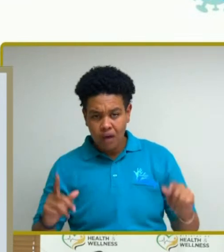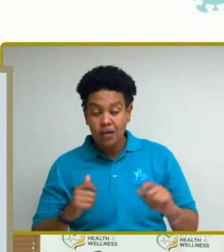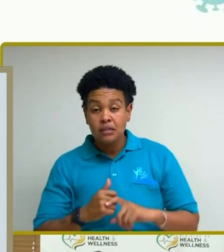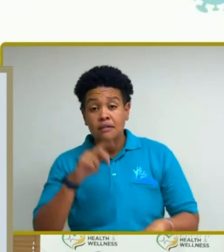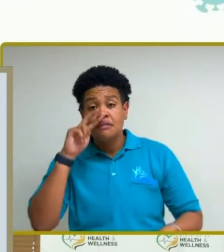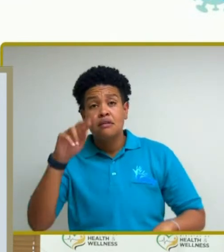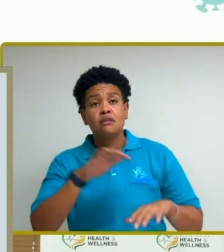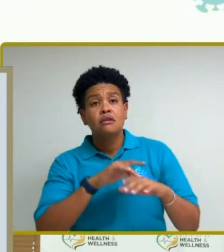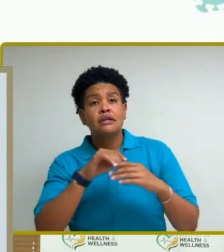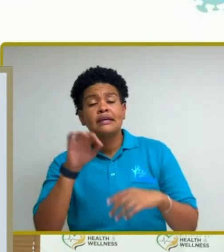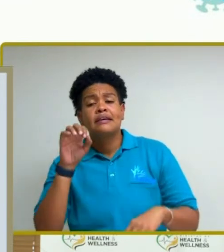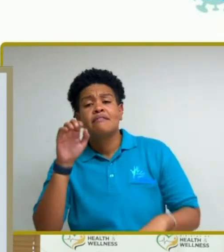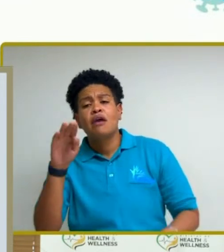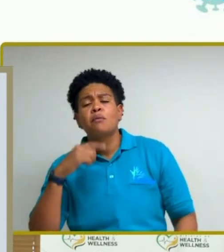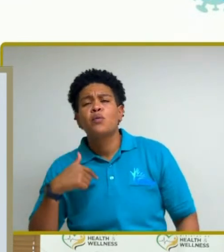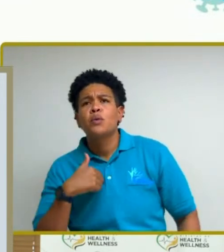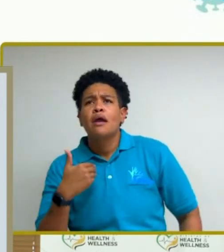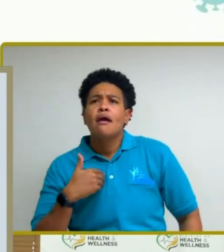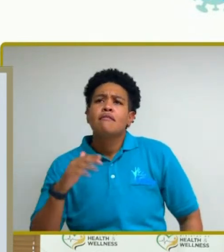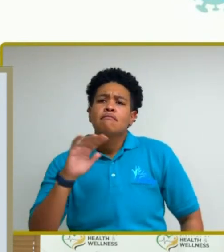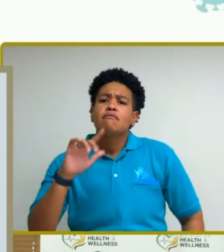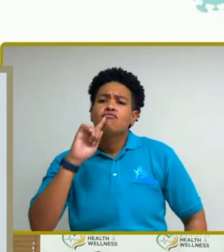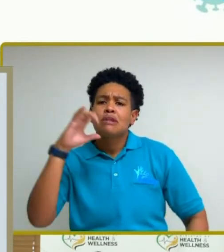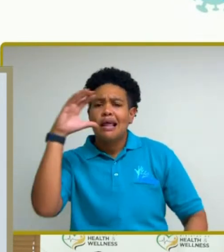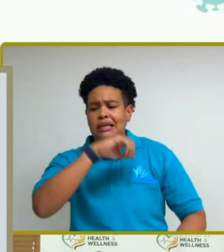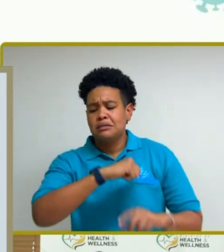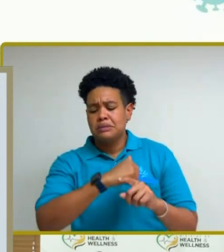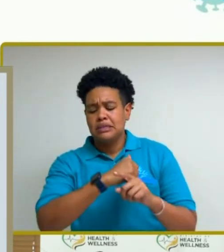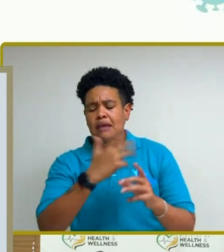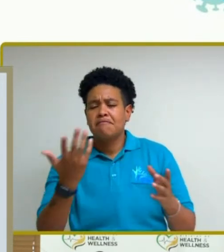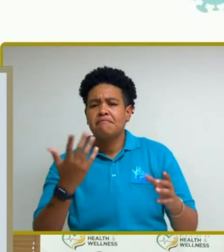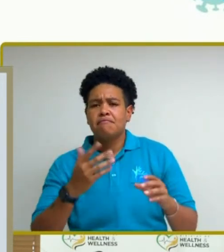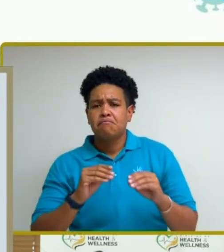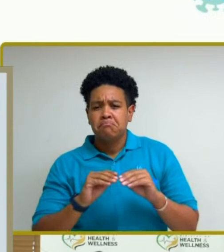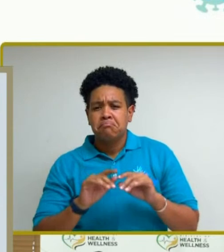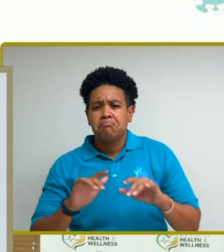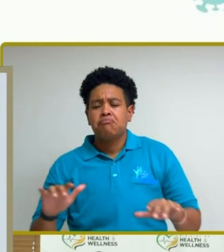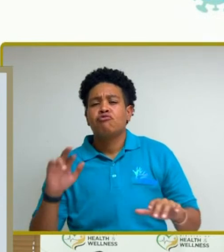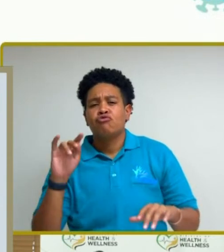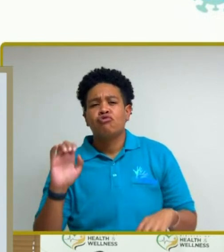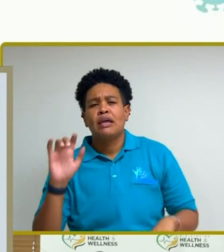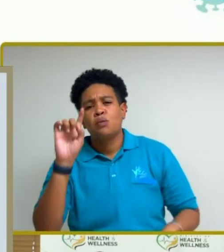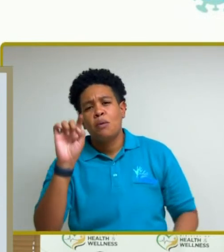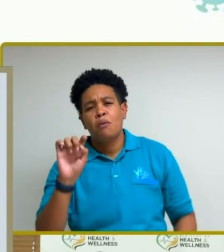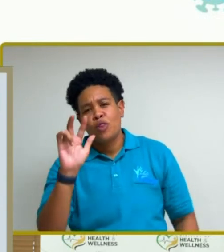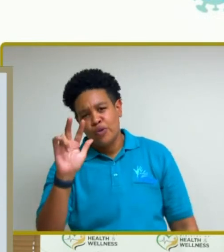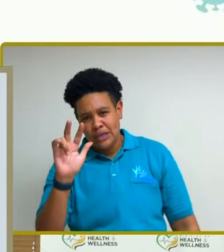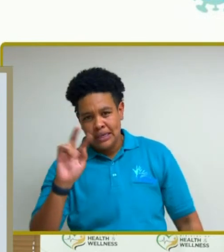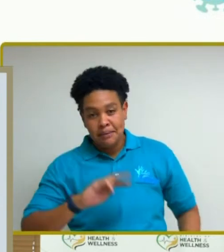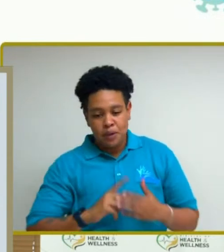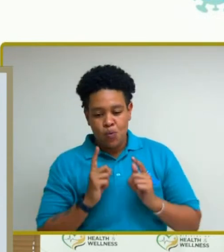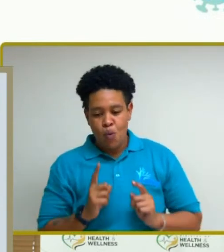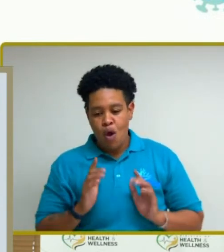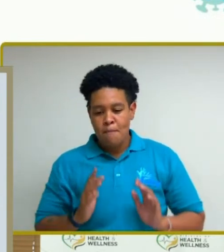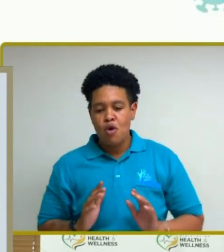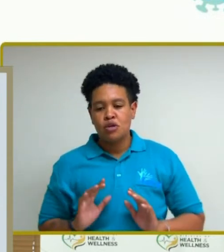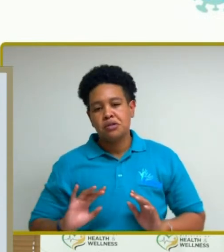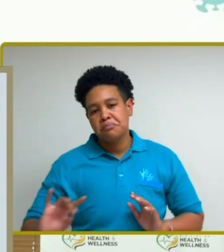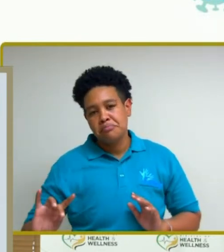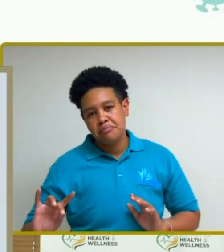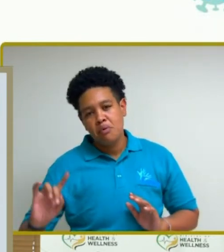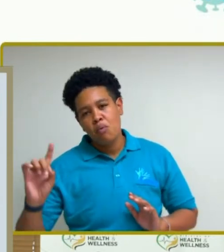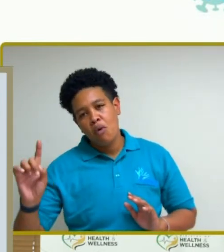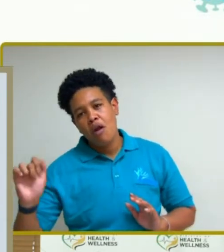February, we would have had an estimated reproductive rate at 1.3. At that time, we would